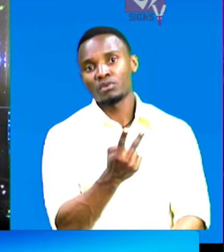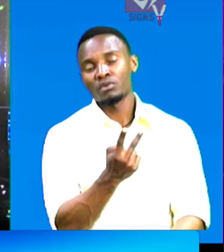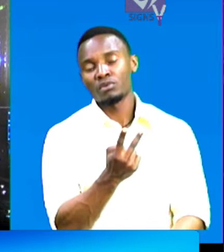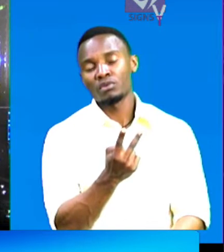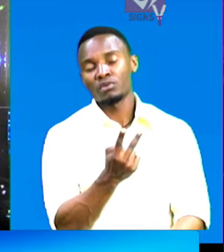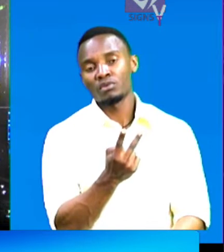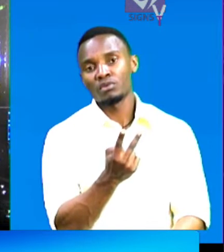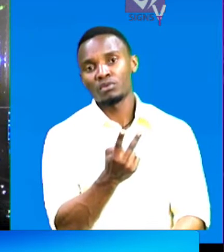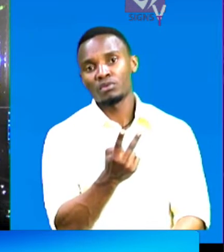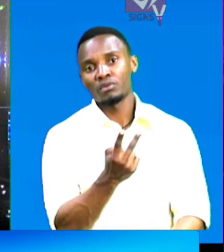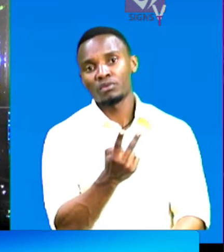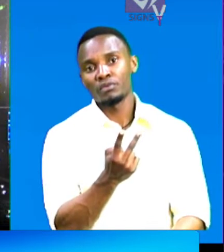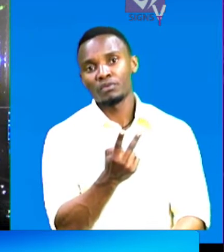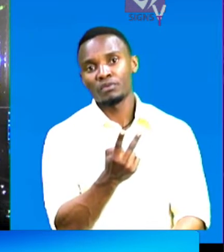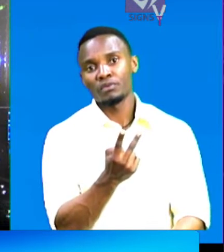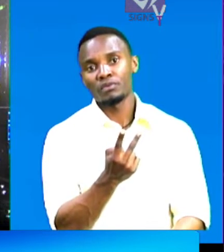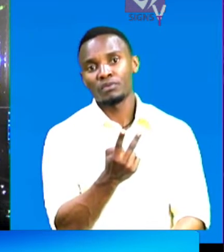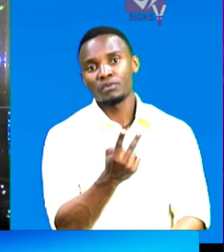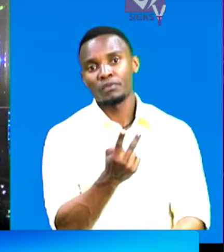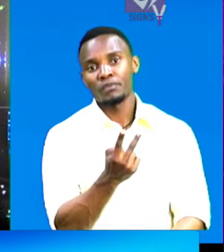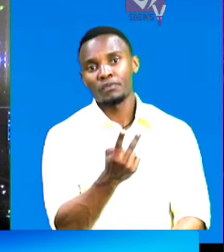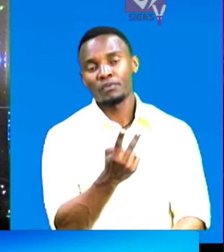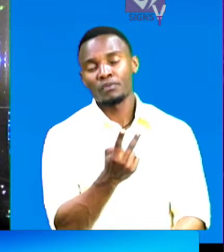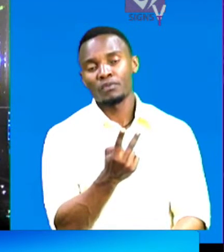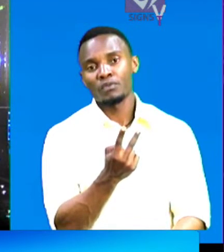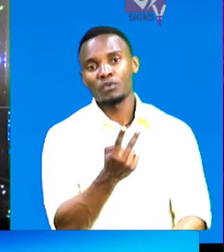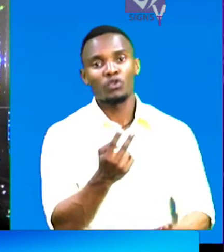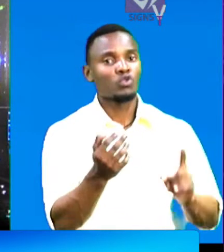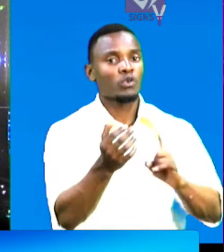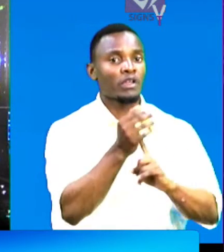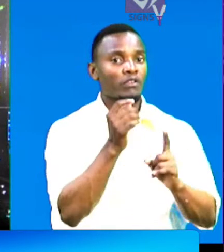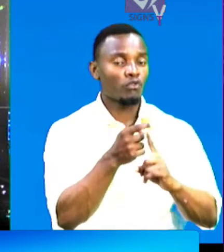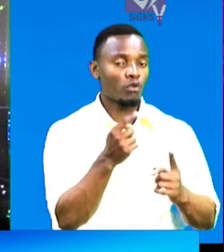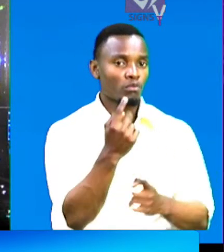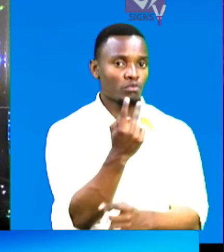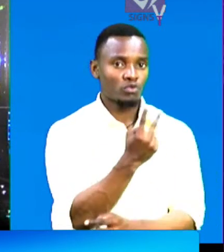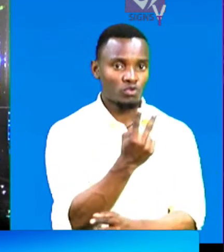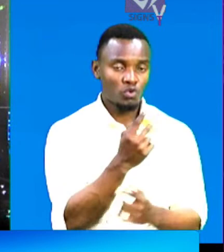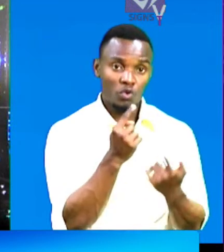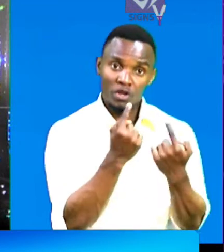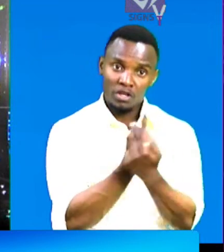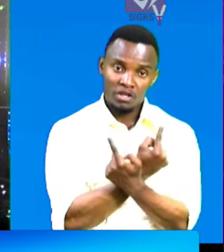looked for in 2 different